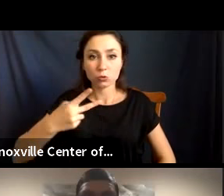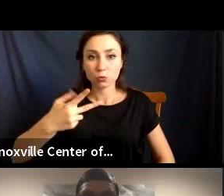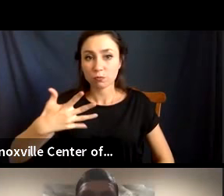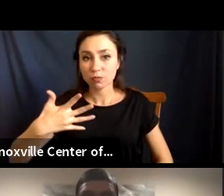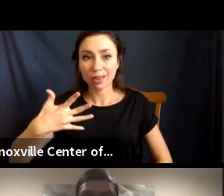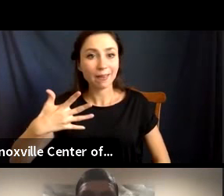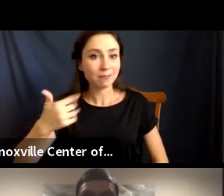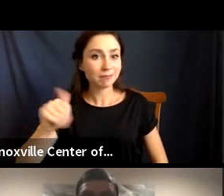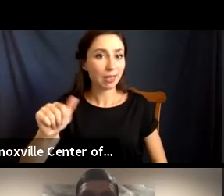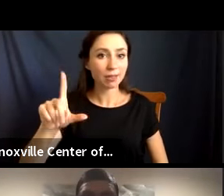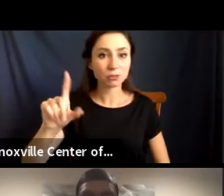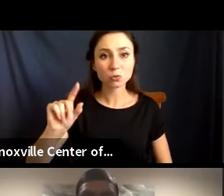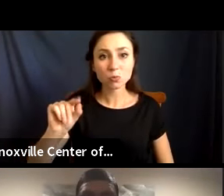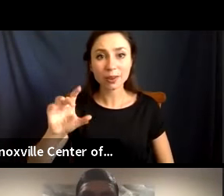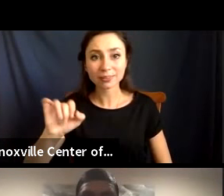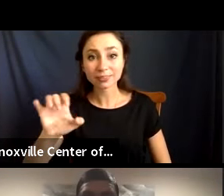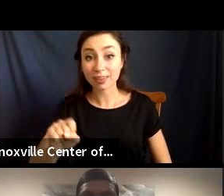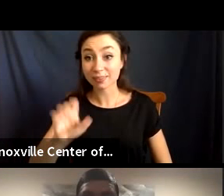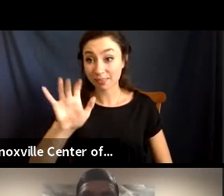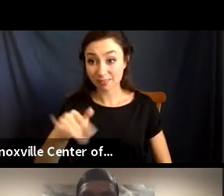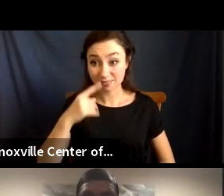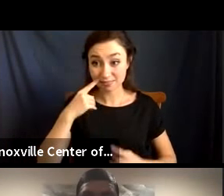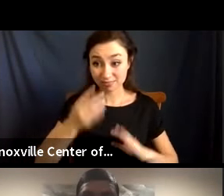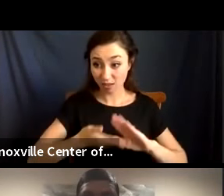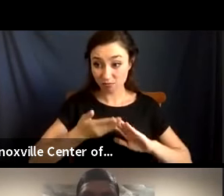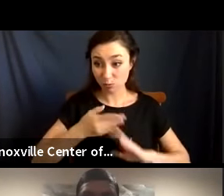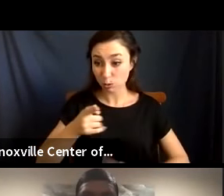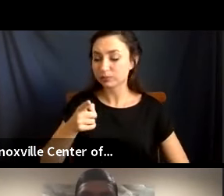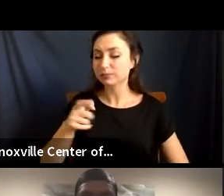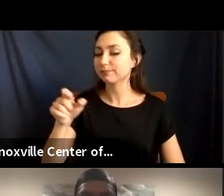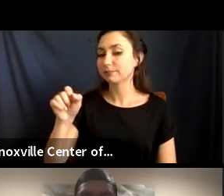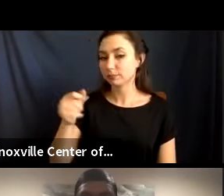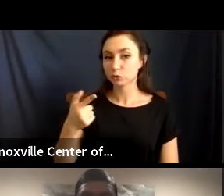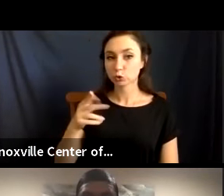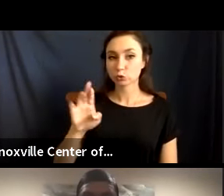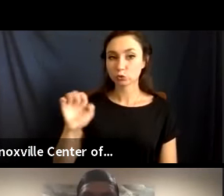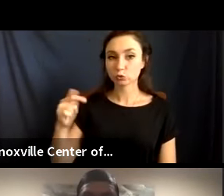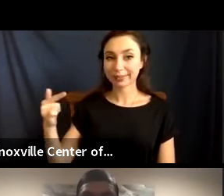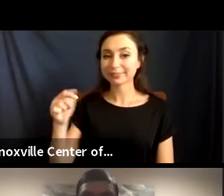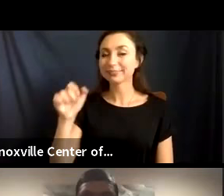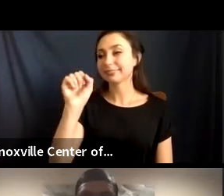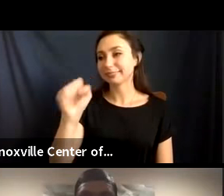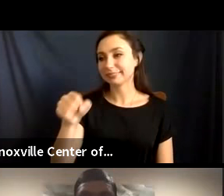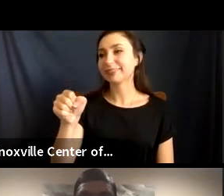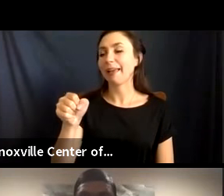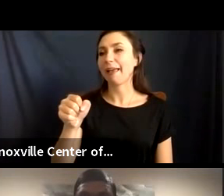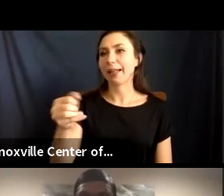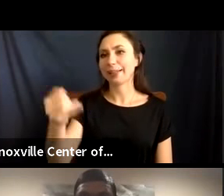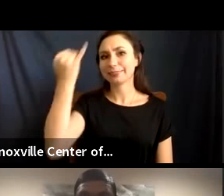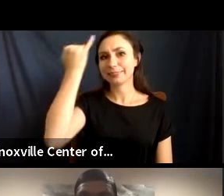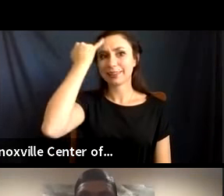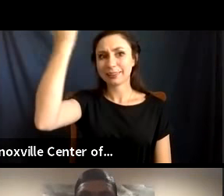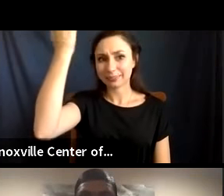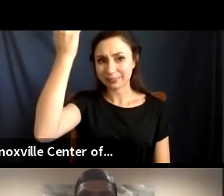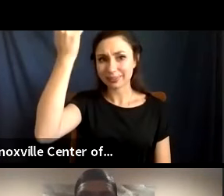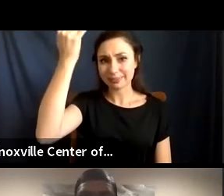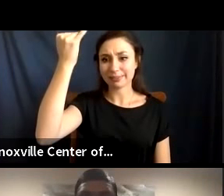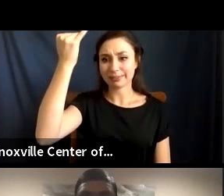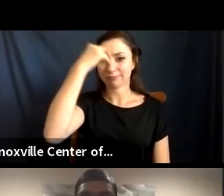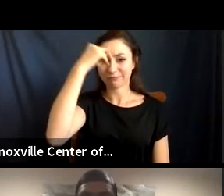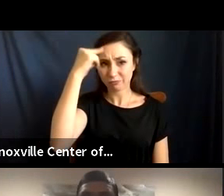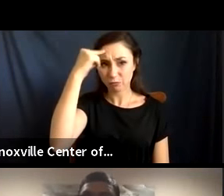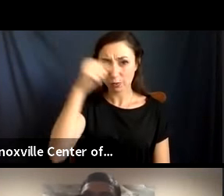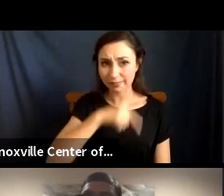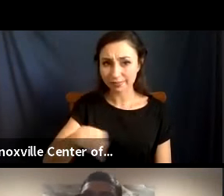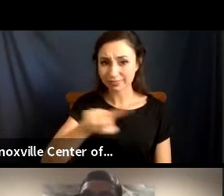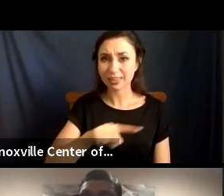20 cases? Is that how that's going to work? Yes, essentially, the initial idea behind all this was to kind of narrow